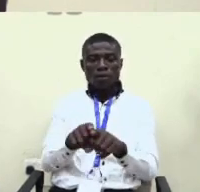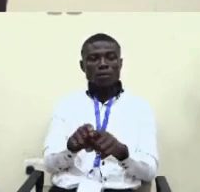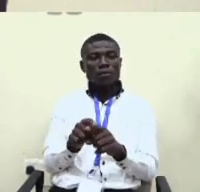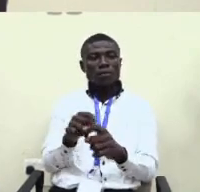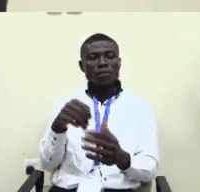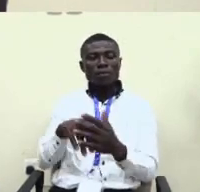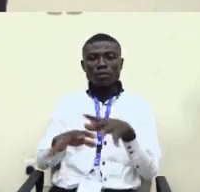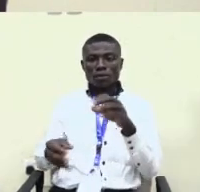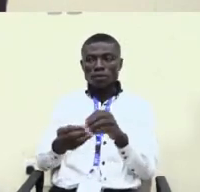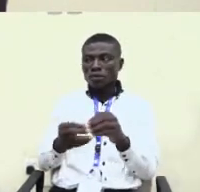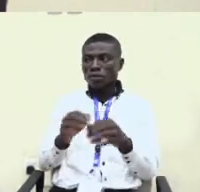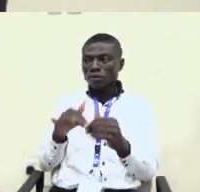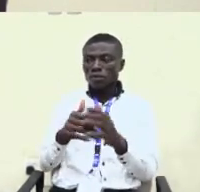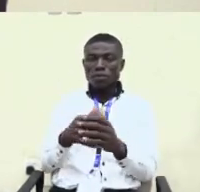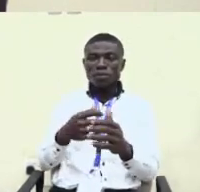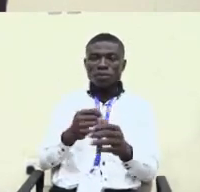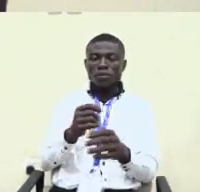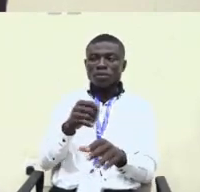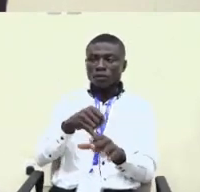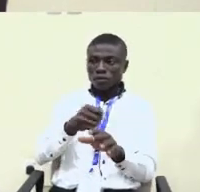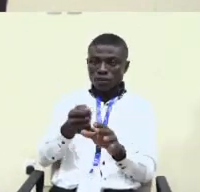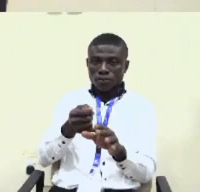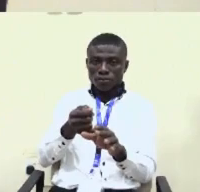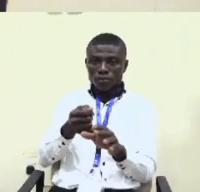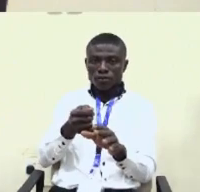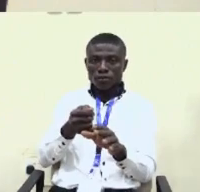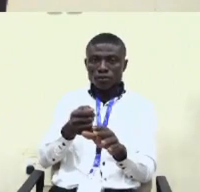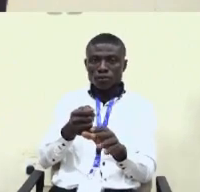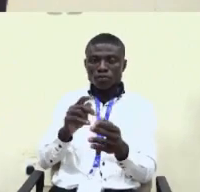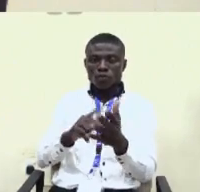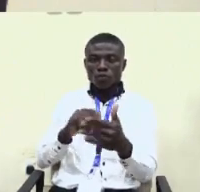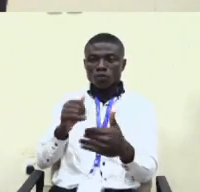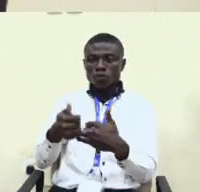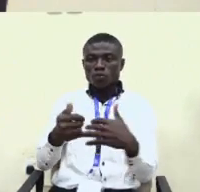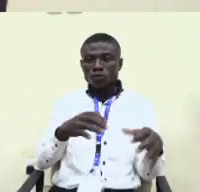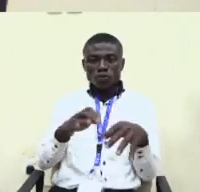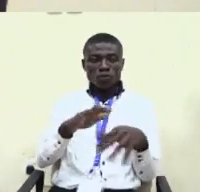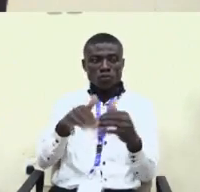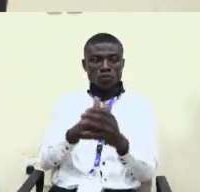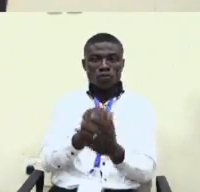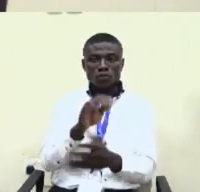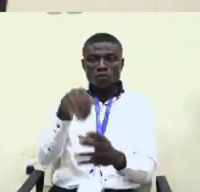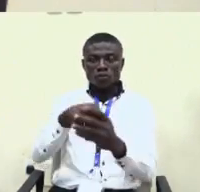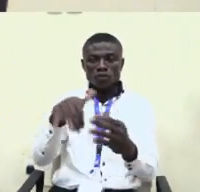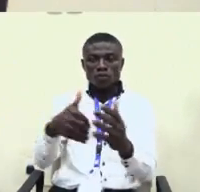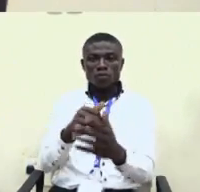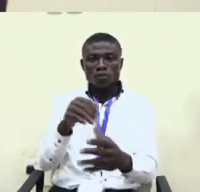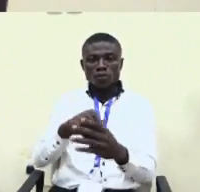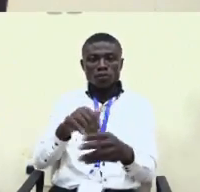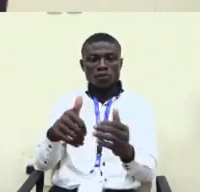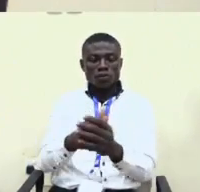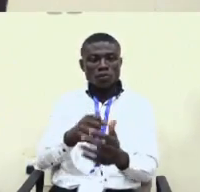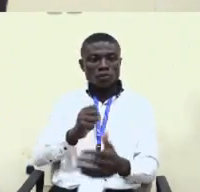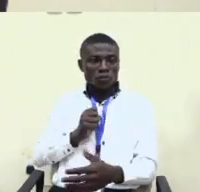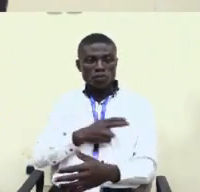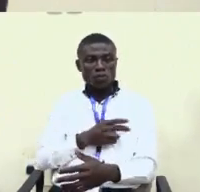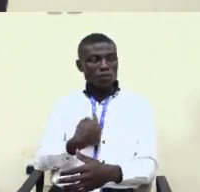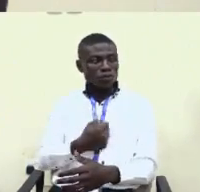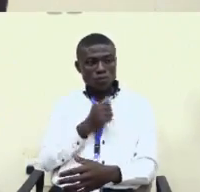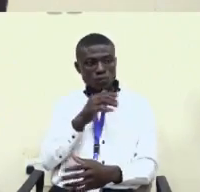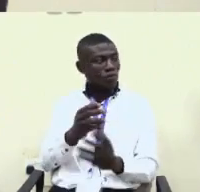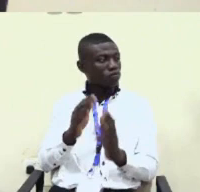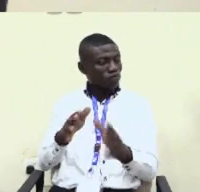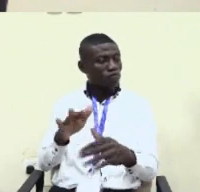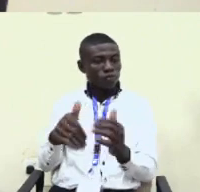in addition to that, in implementing the project activities, they were all included, all stakeholders. We didn't leave them